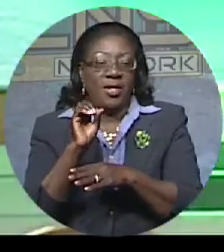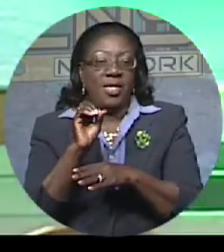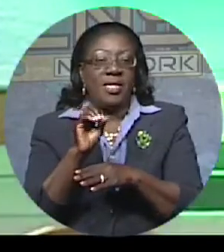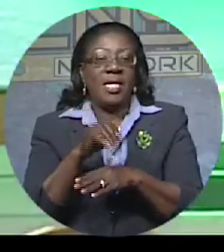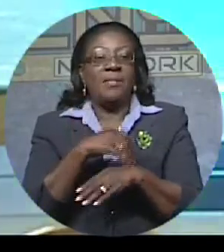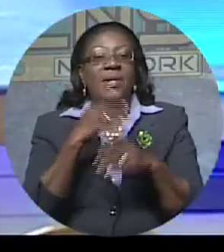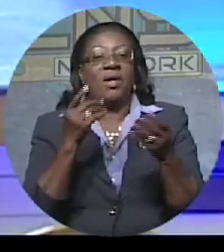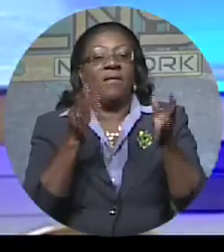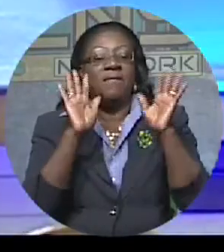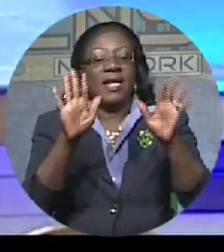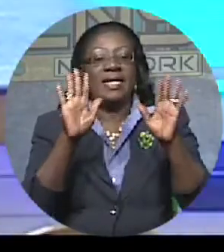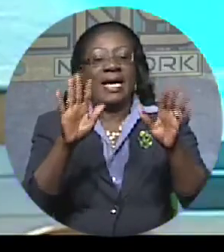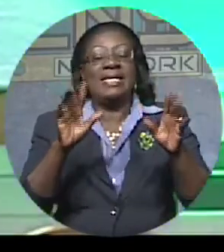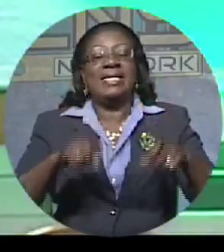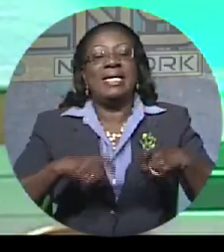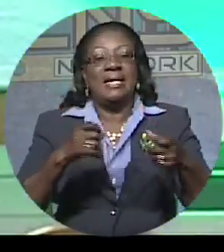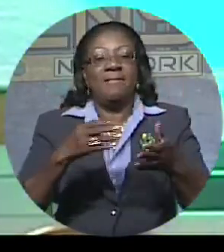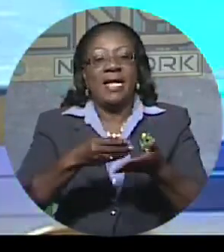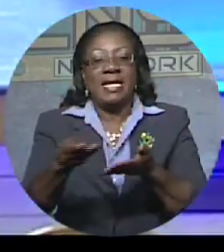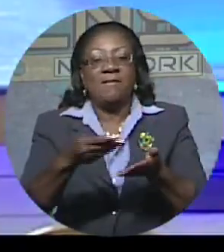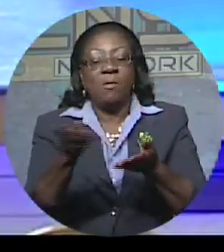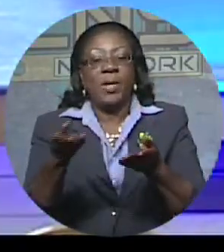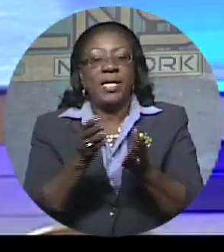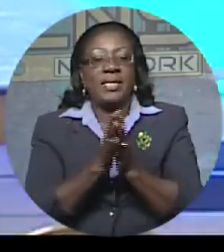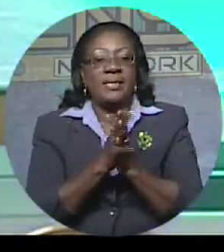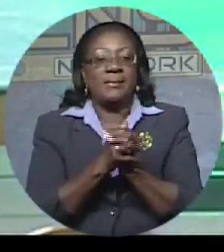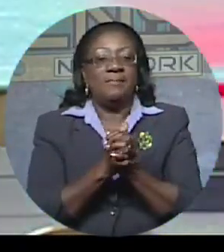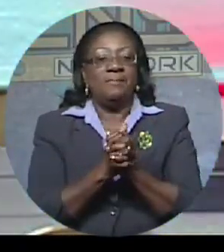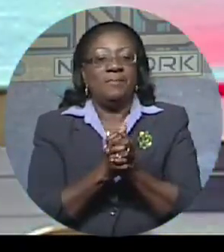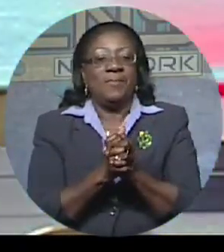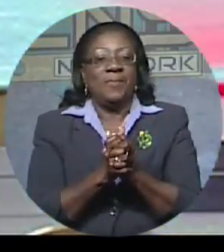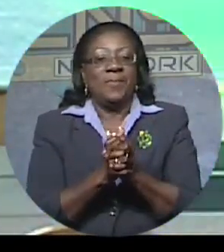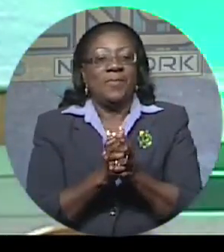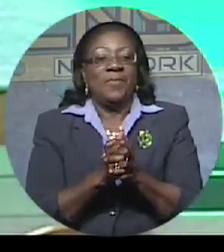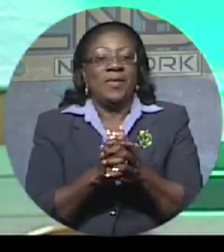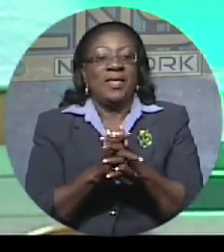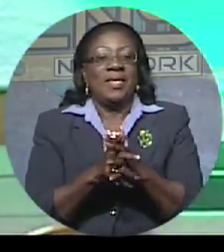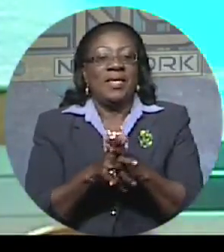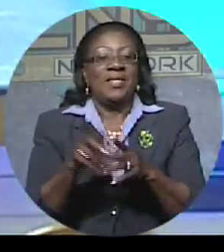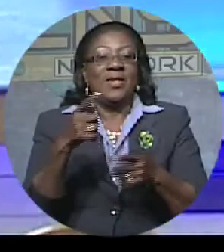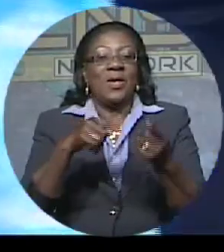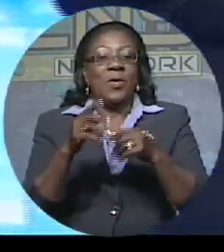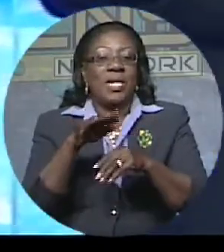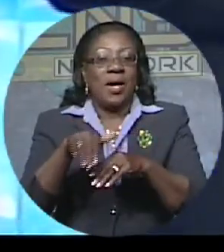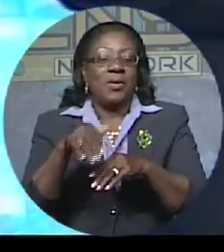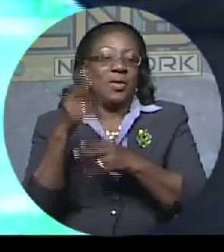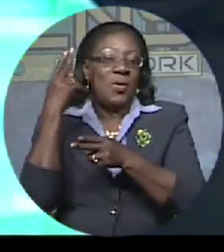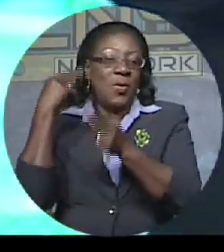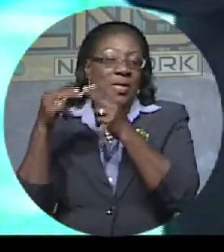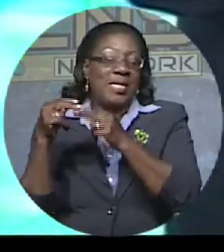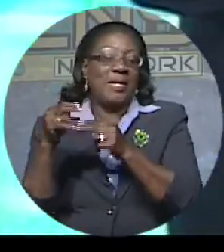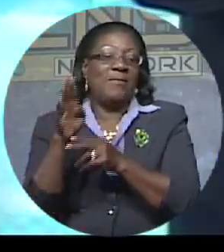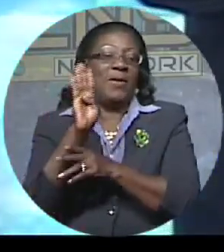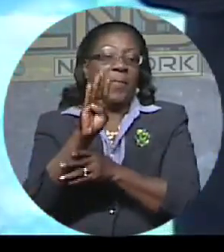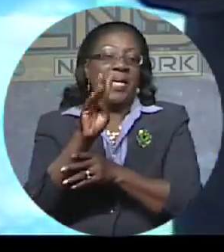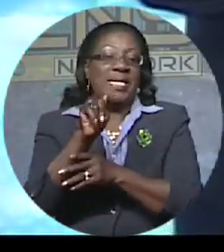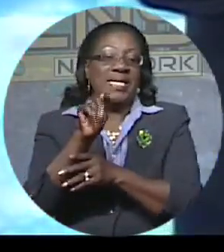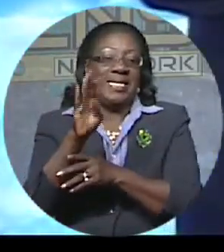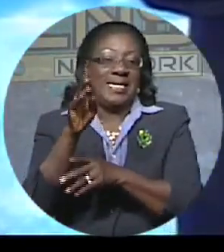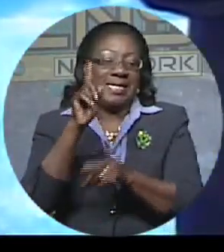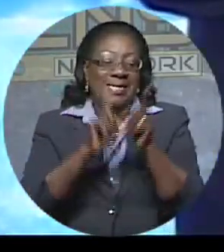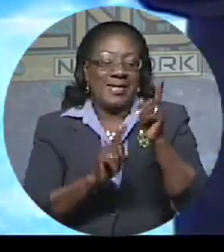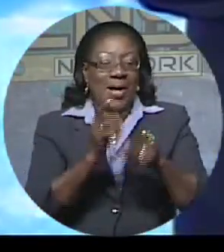giveaways, phones, phone cards for all our lucky viewers. Okay, right, so head on down here to the Hilton Hotel for the BTC Star Makers Season 4 finale.